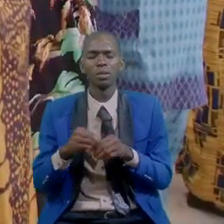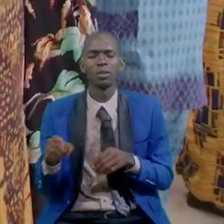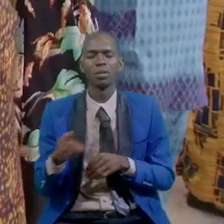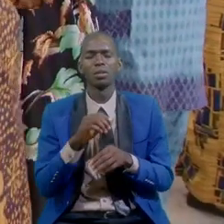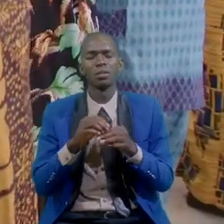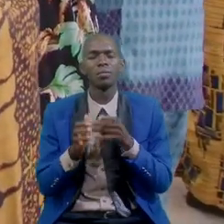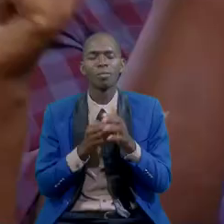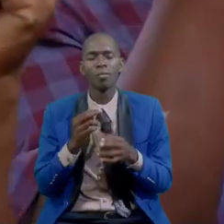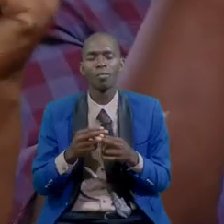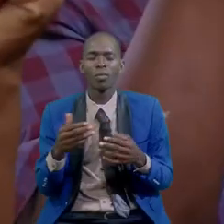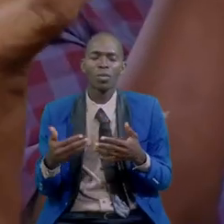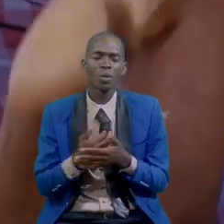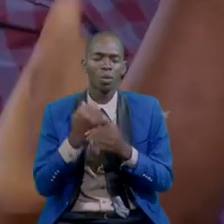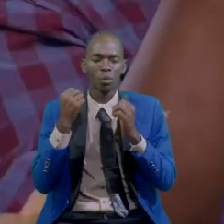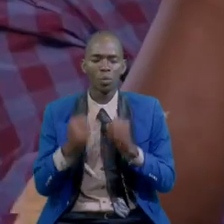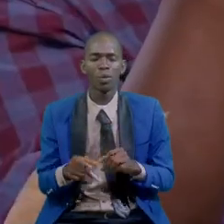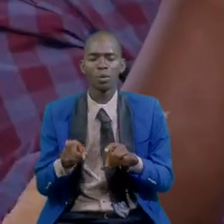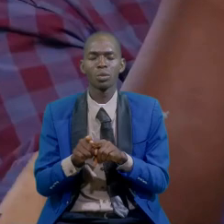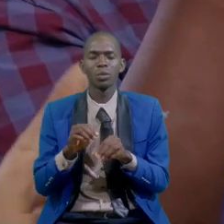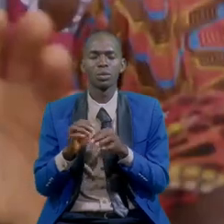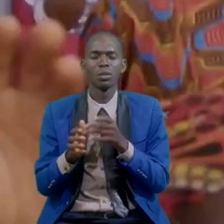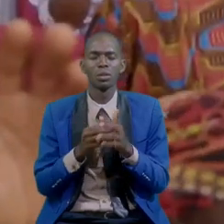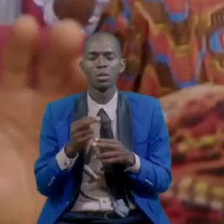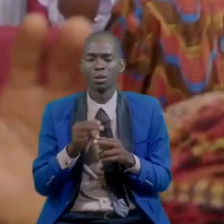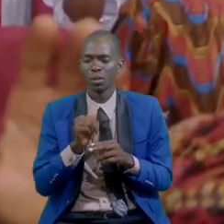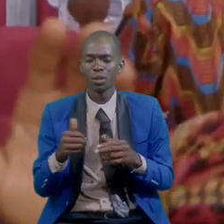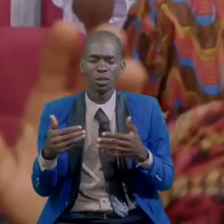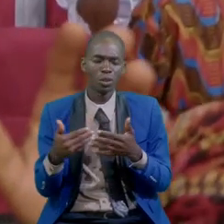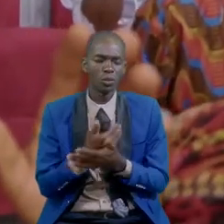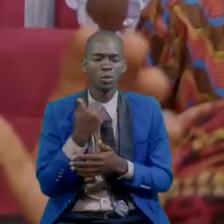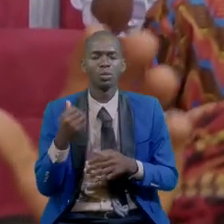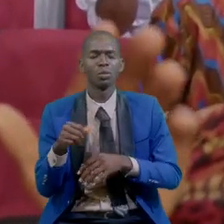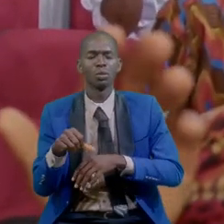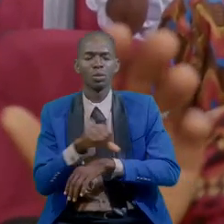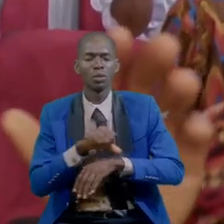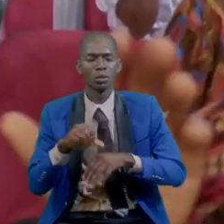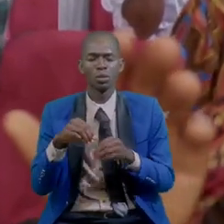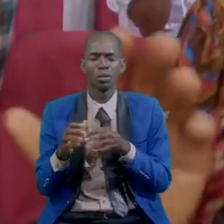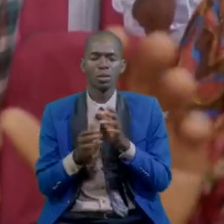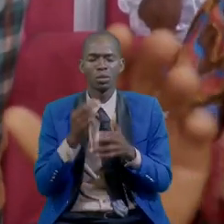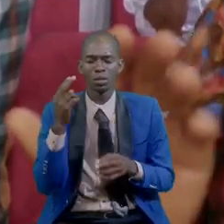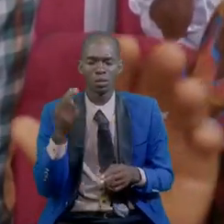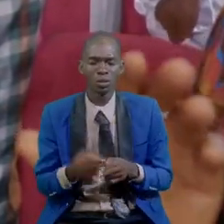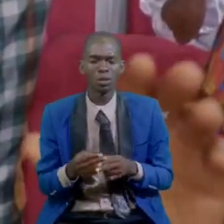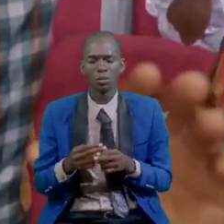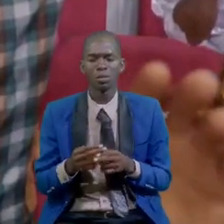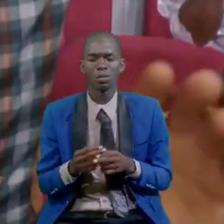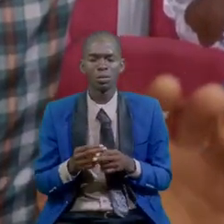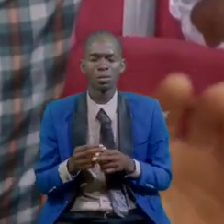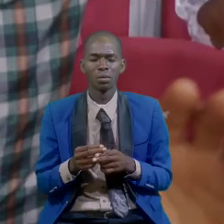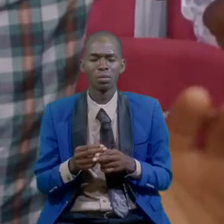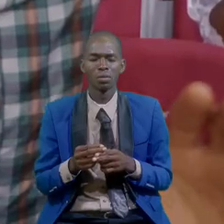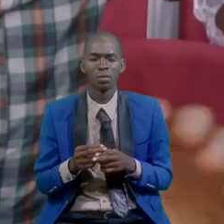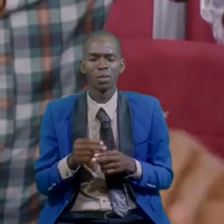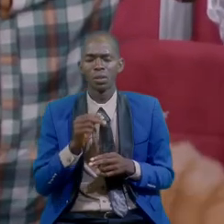The new power. The new unction. The new anointing. The